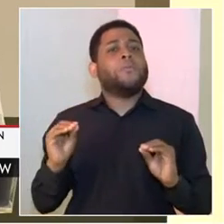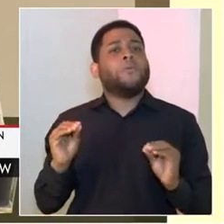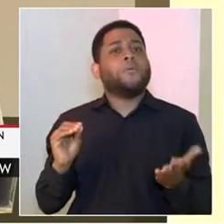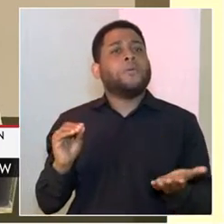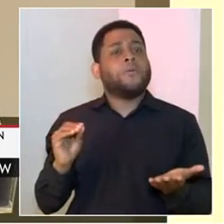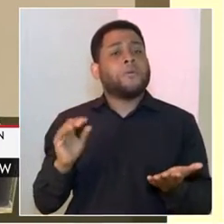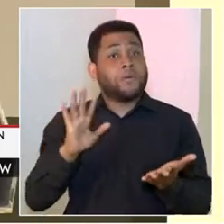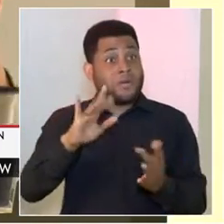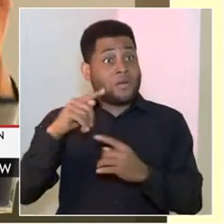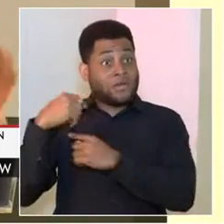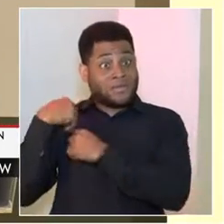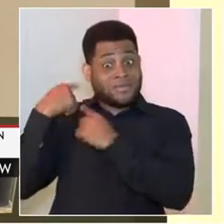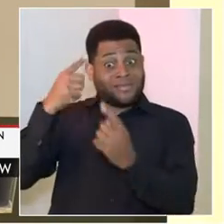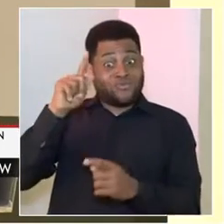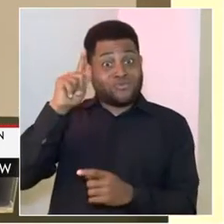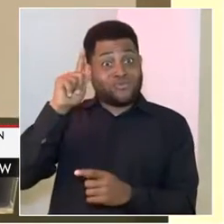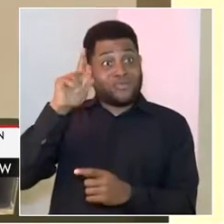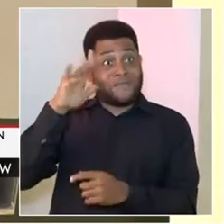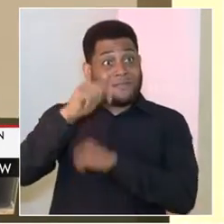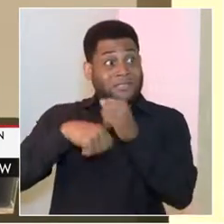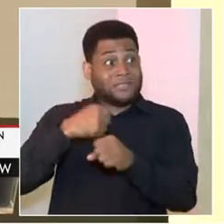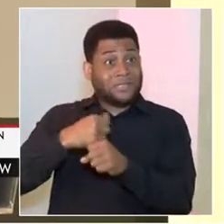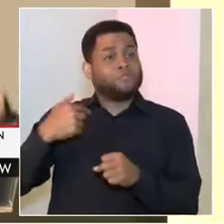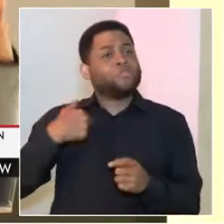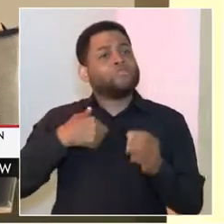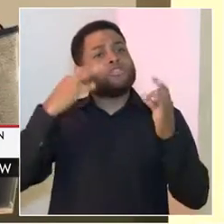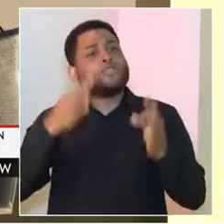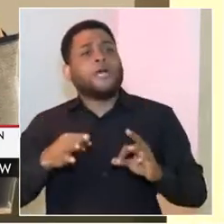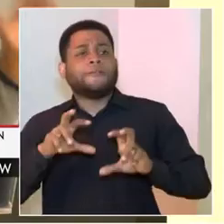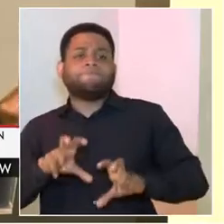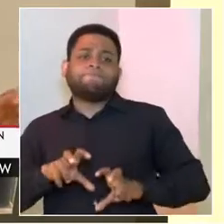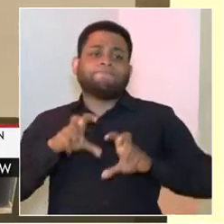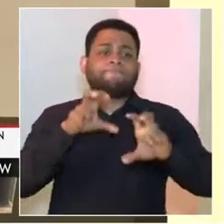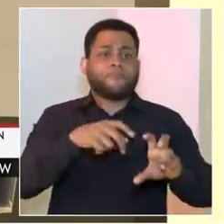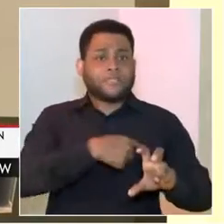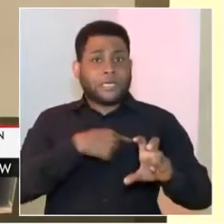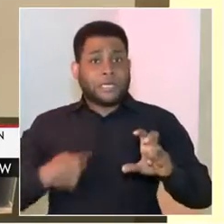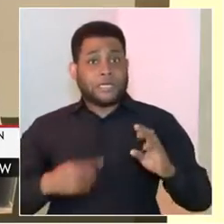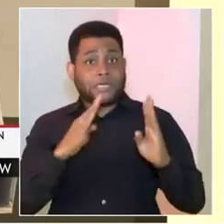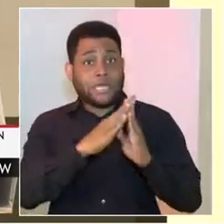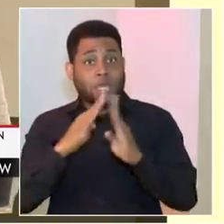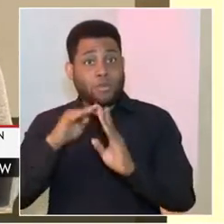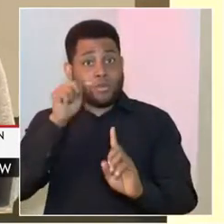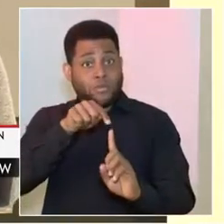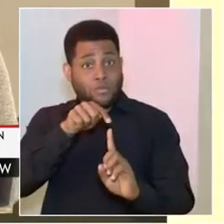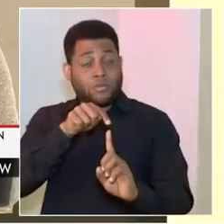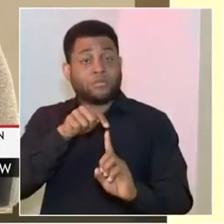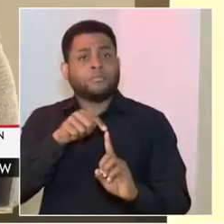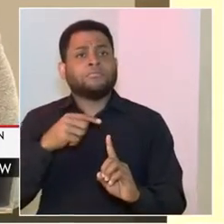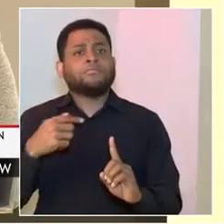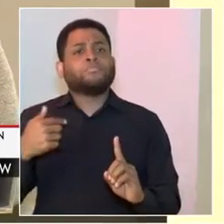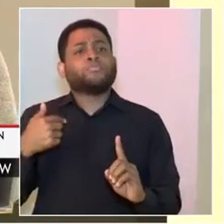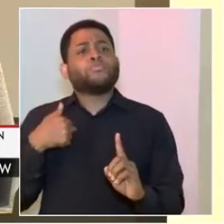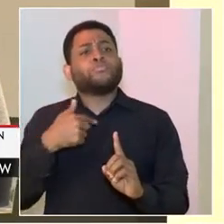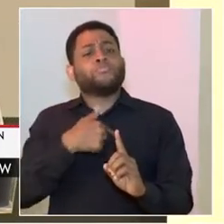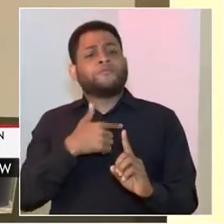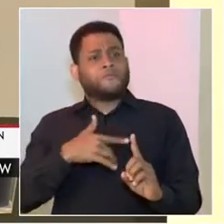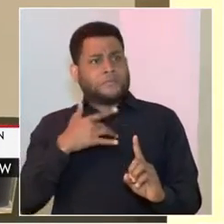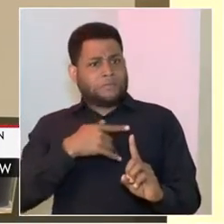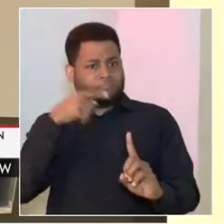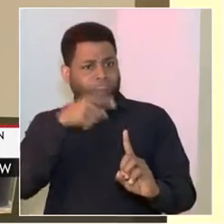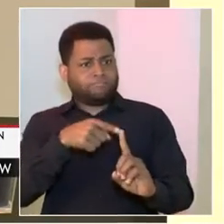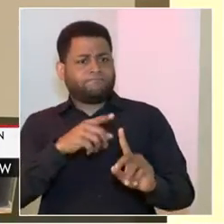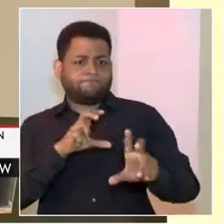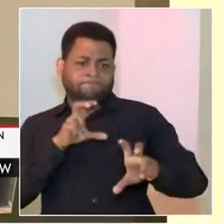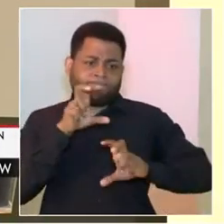25 years, it wasn't a question of, are we going to do this versus everything else?